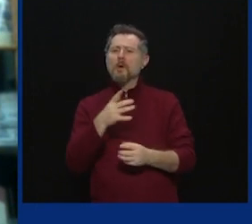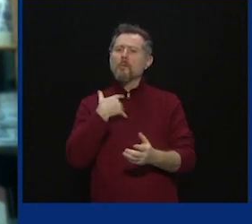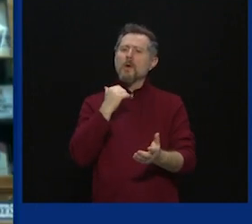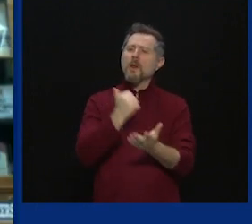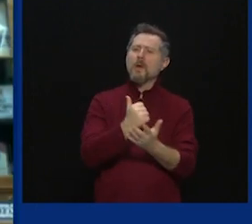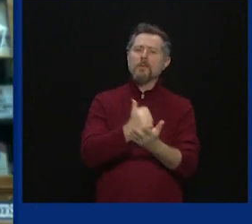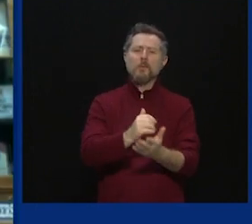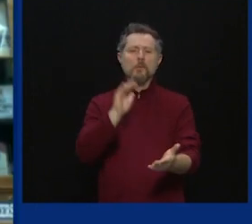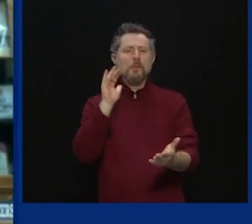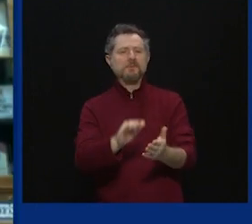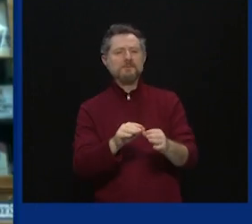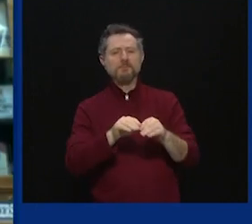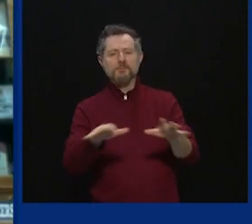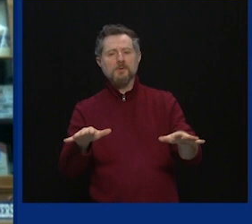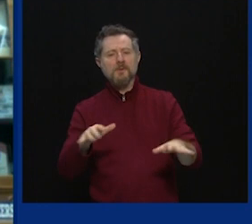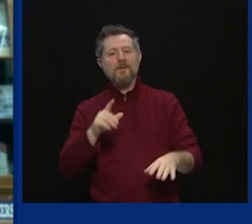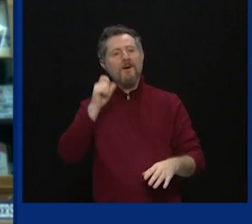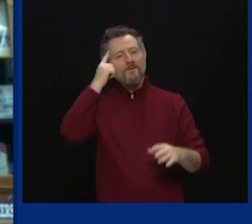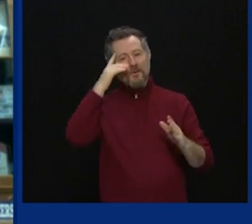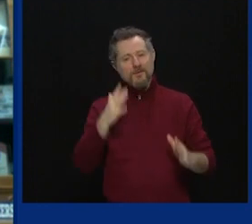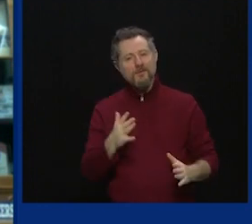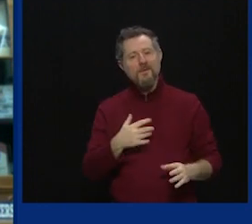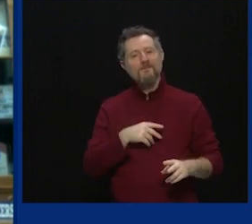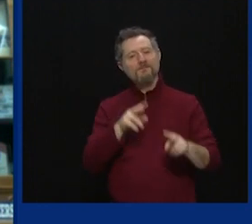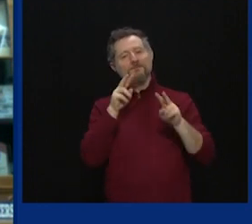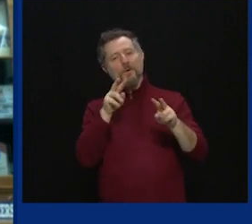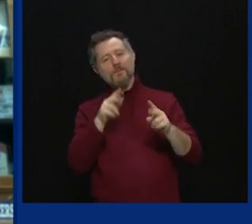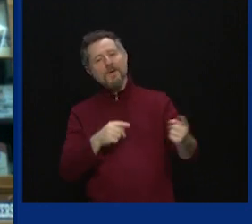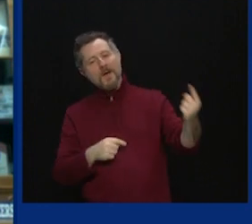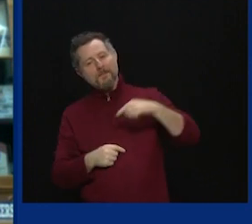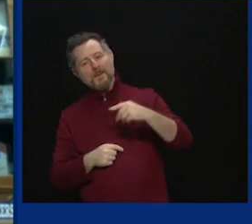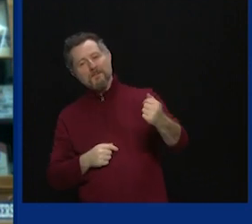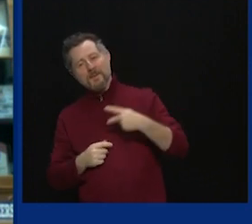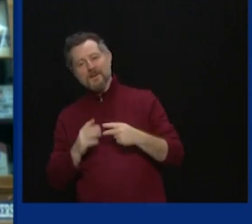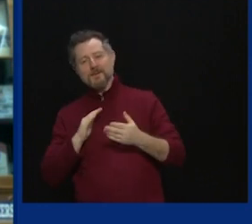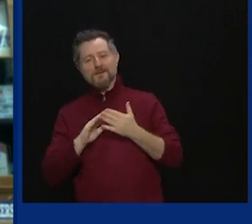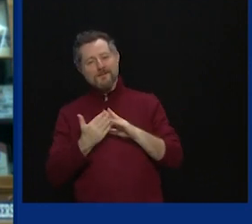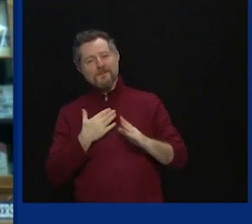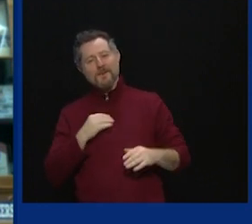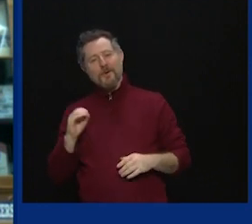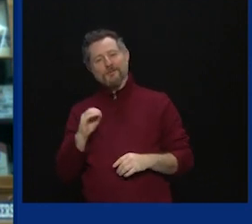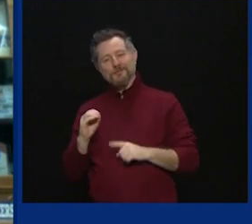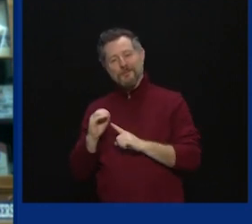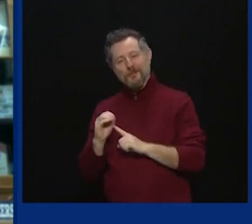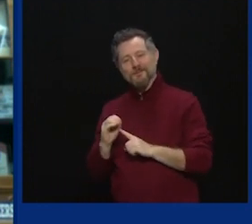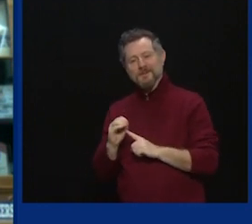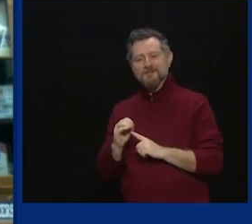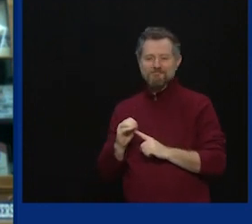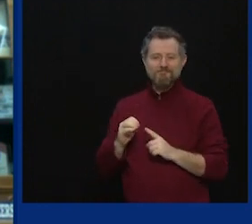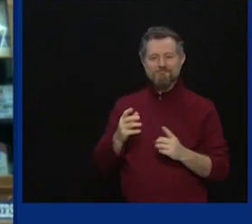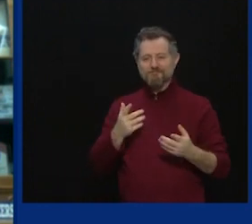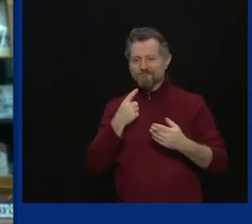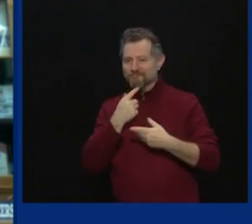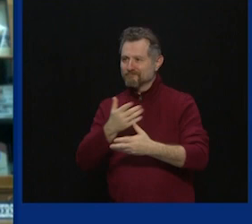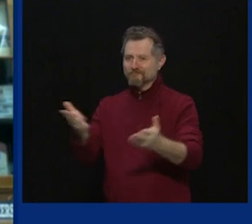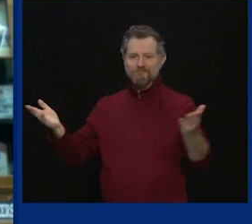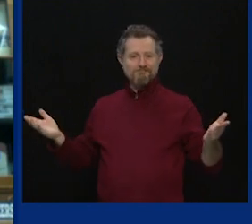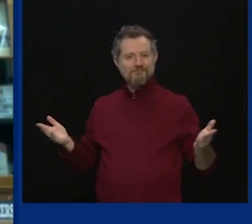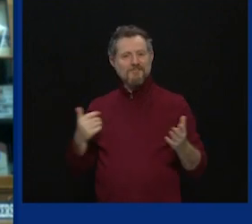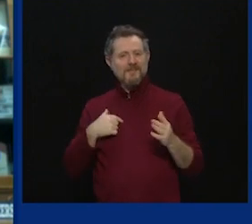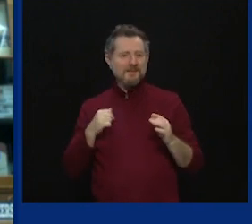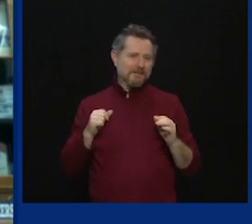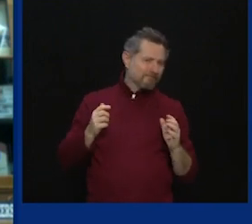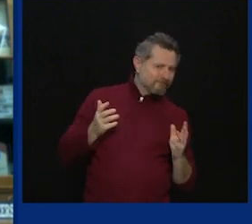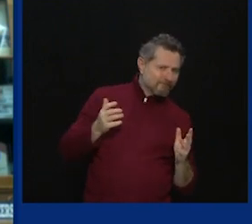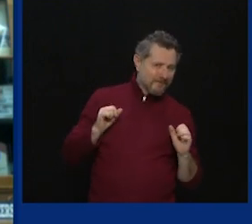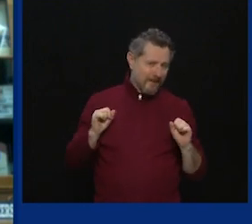having you back here in the city of Oswego when times and conditions allow. It's great to see you, and thank you for your help and advocacy. Thank you, Mayor Barlow,